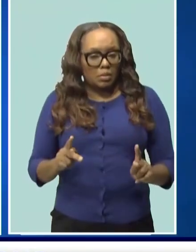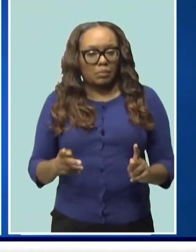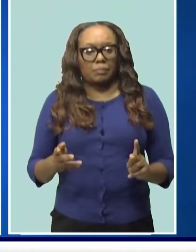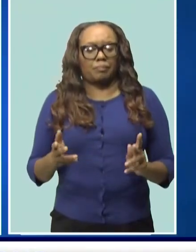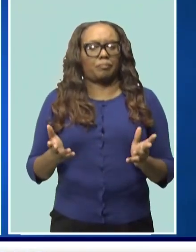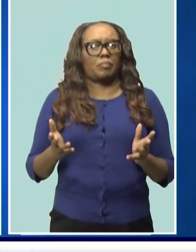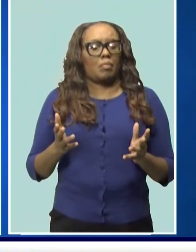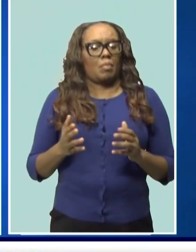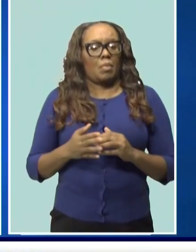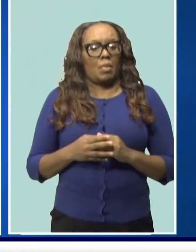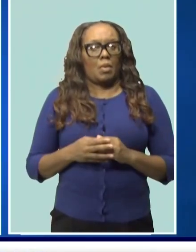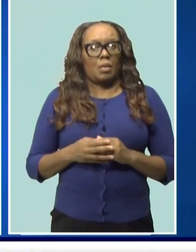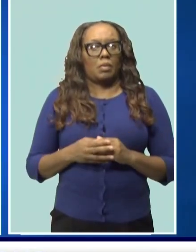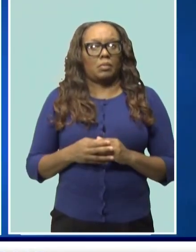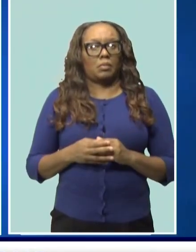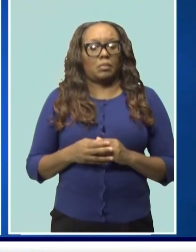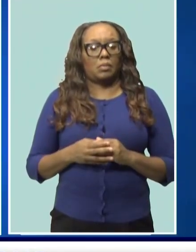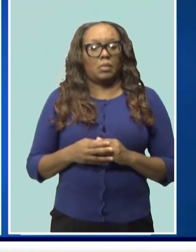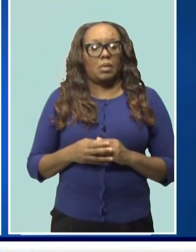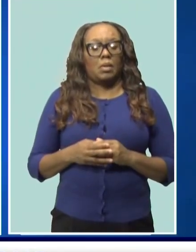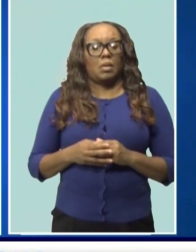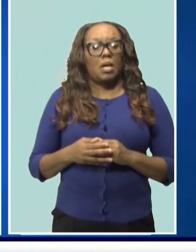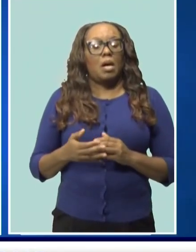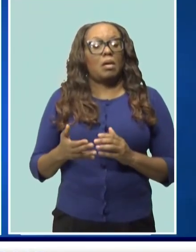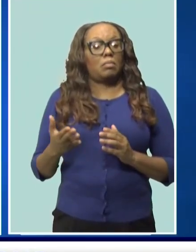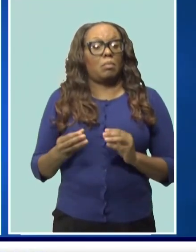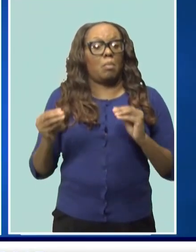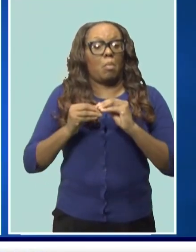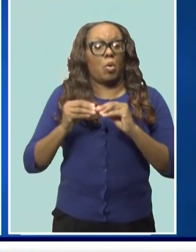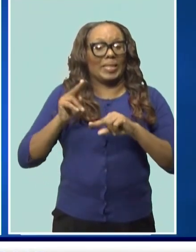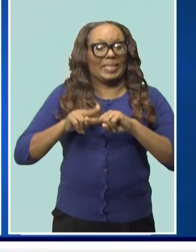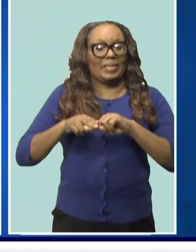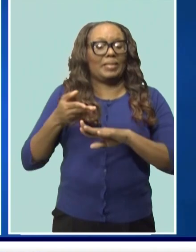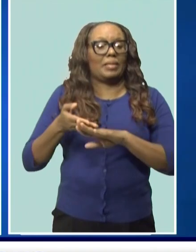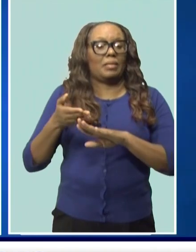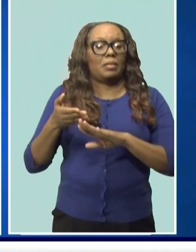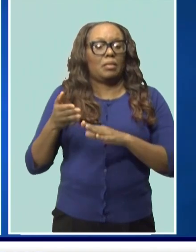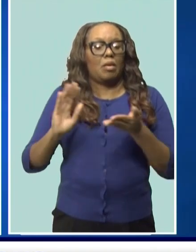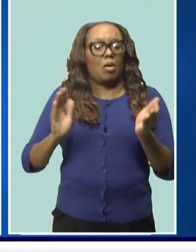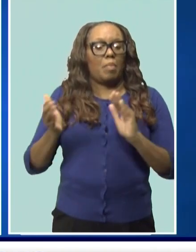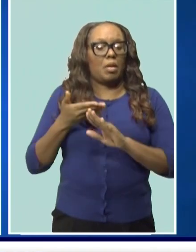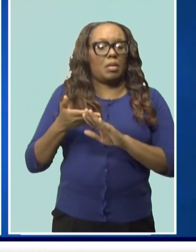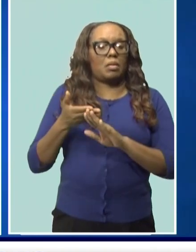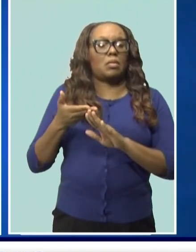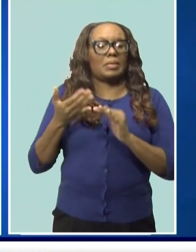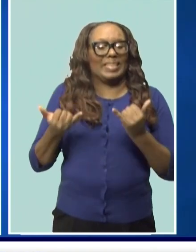the aircraft that we currently have. We're projected to end 2024 with